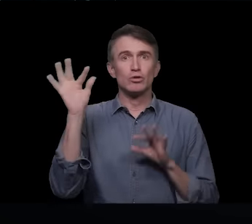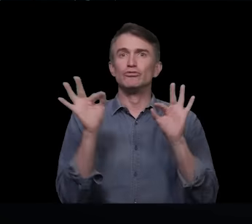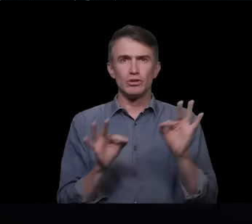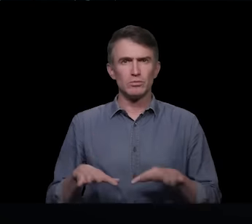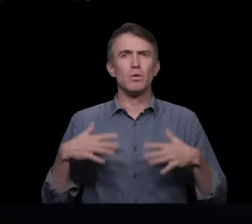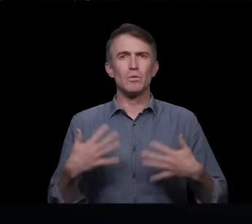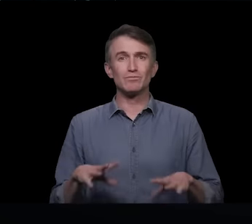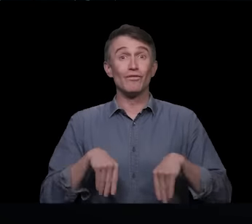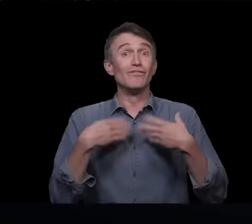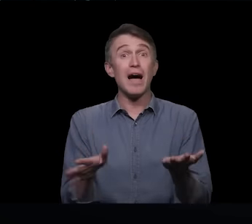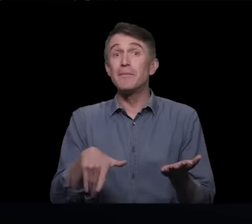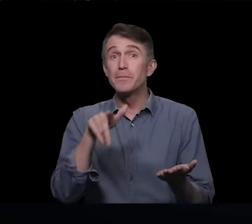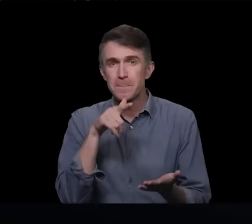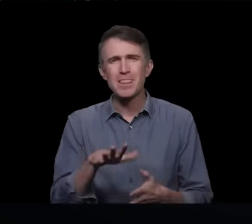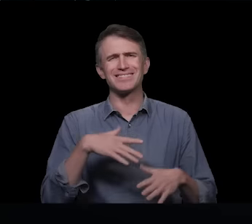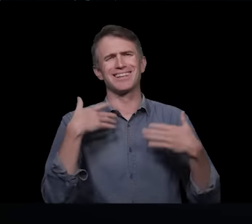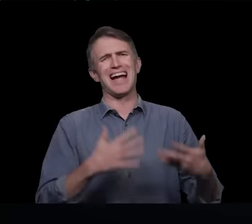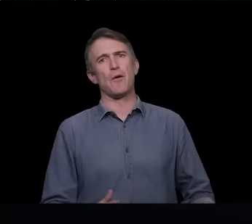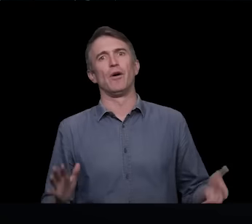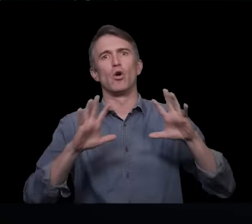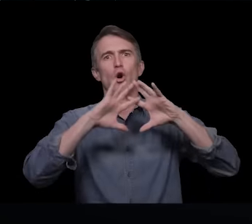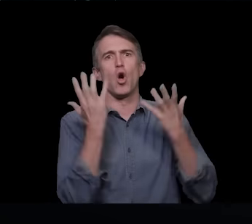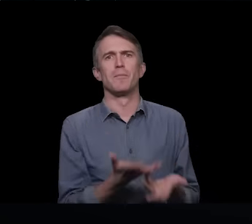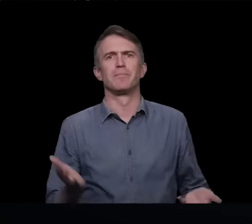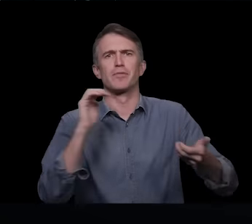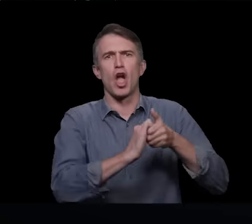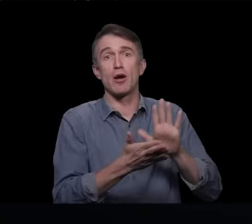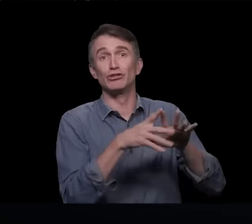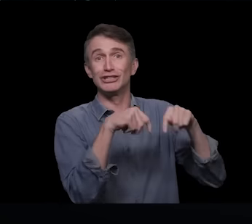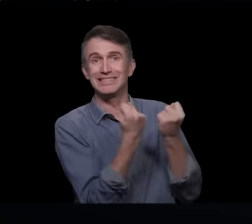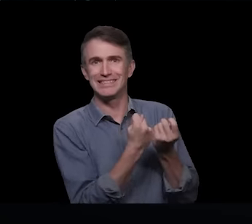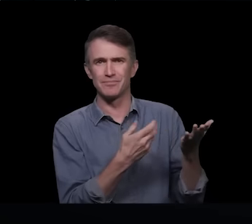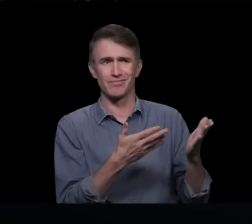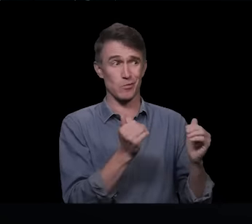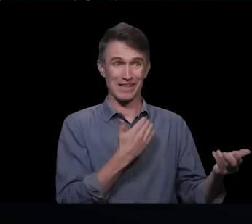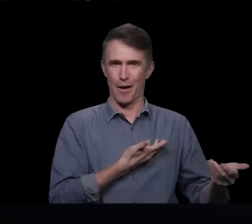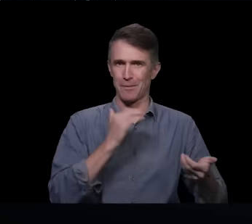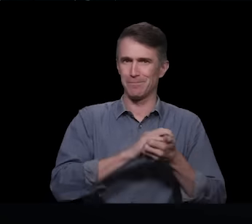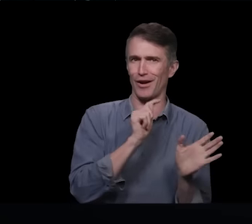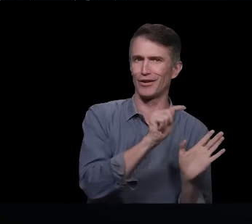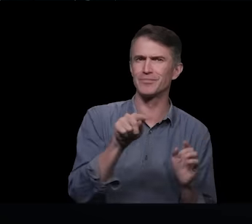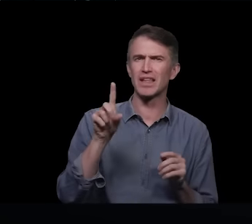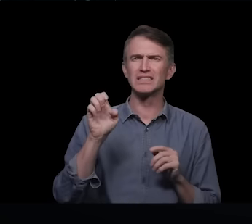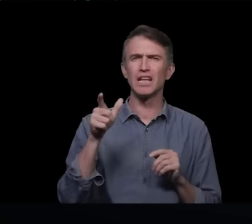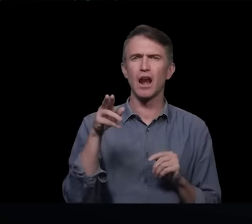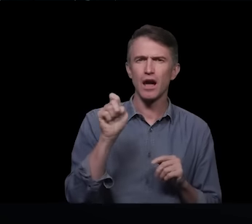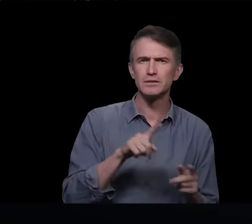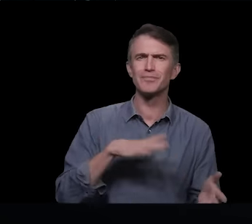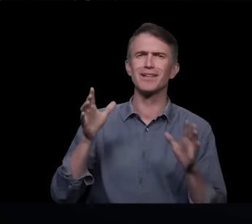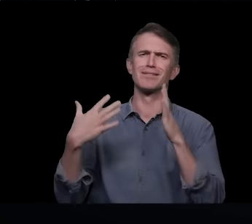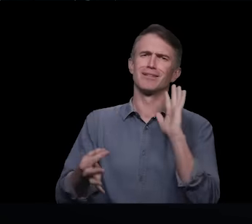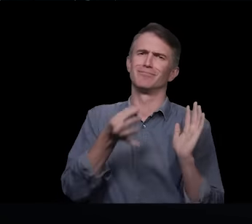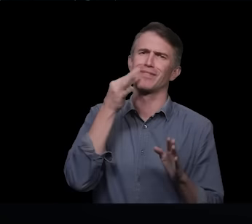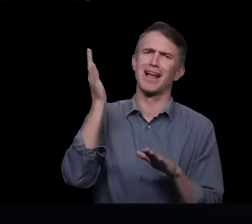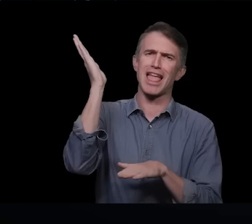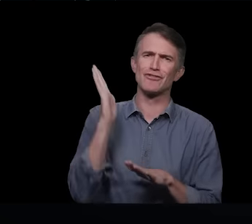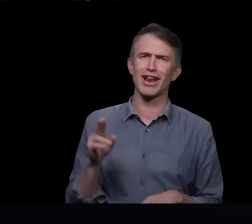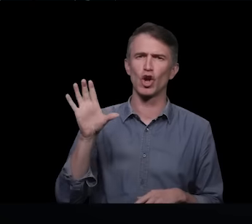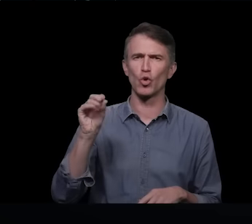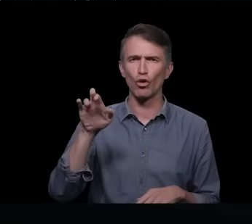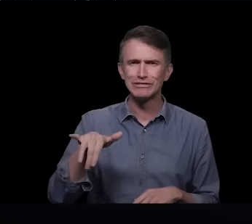audio description was provided by our exceptional global content operations team, along with our partner Deluxe and the talented